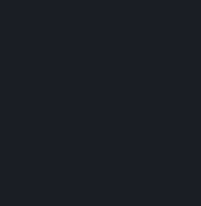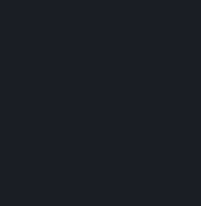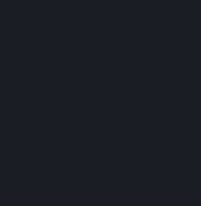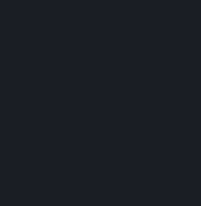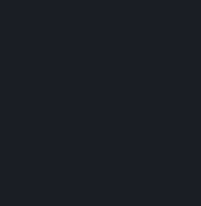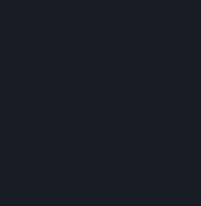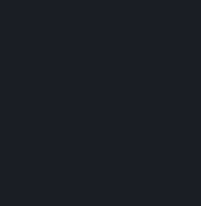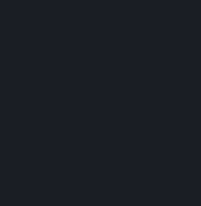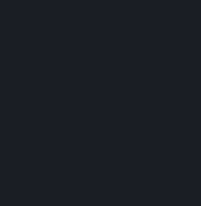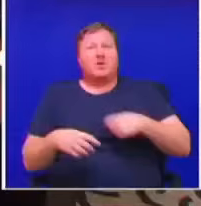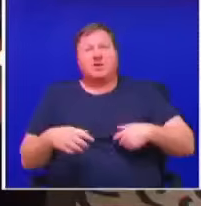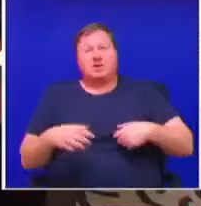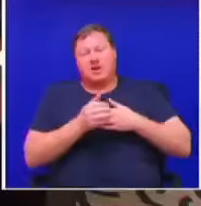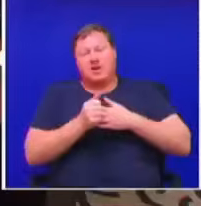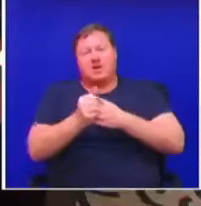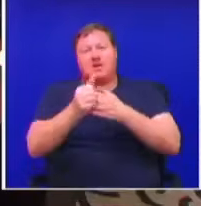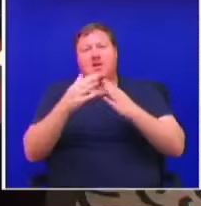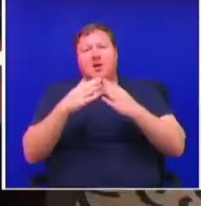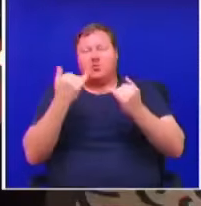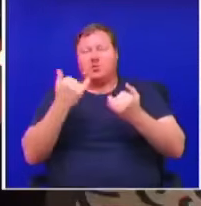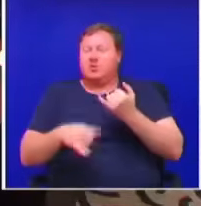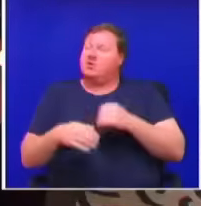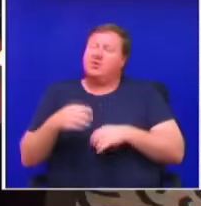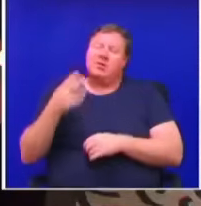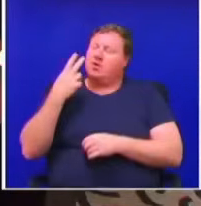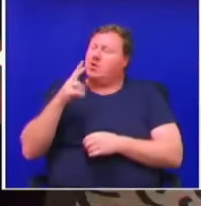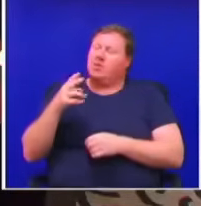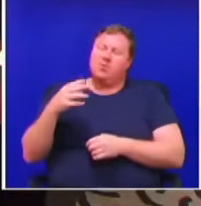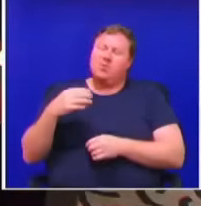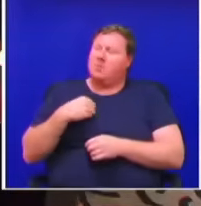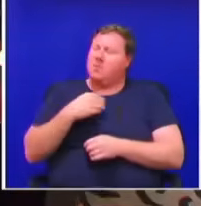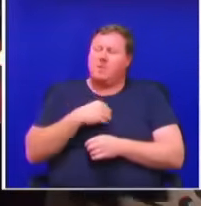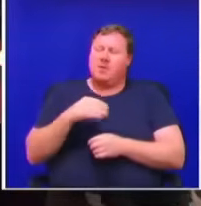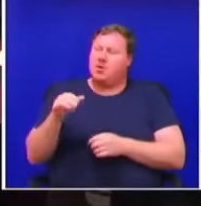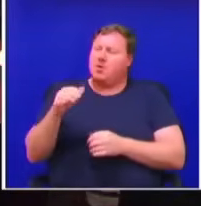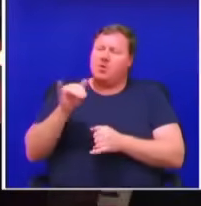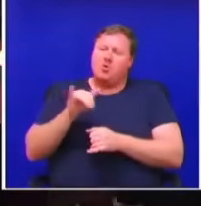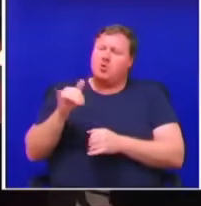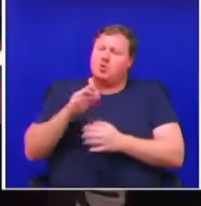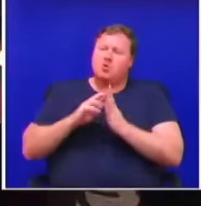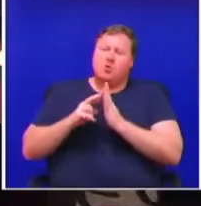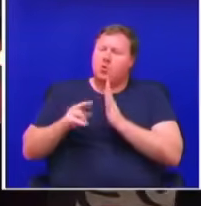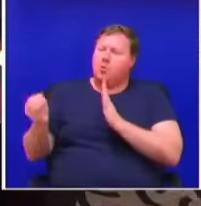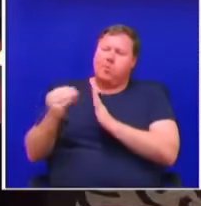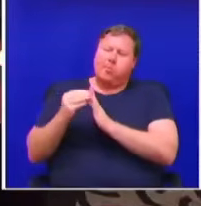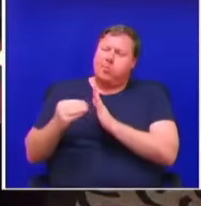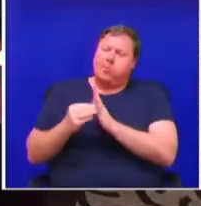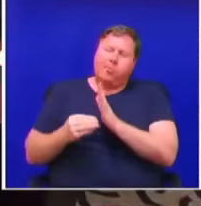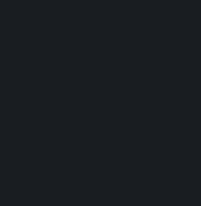house. Honorable member, under which rule are you raising your point of order?